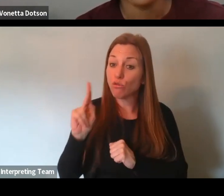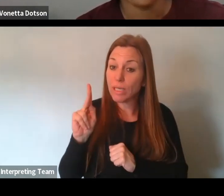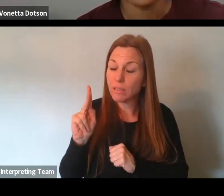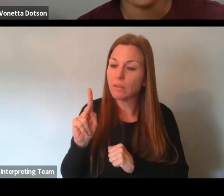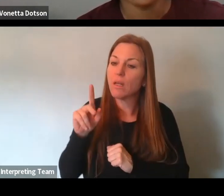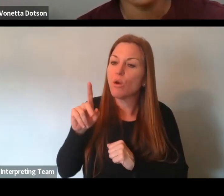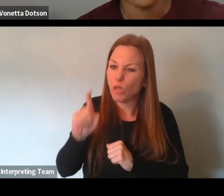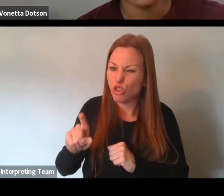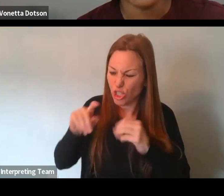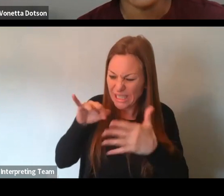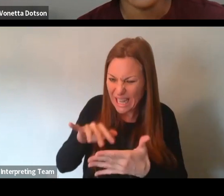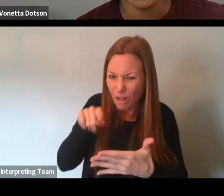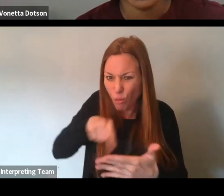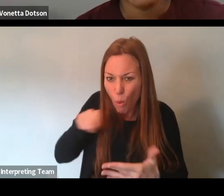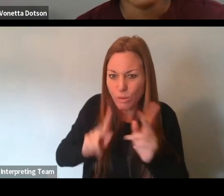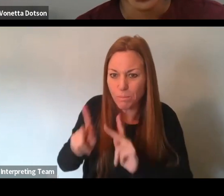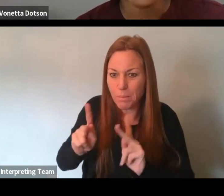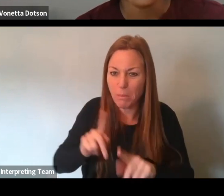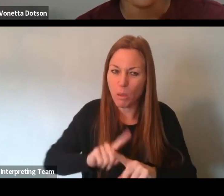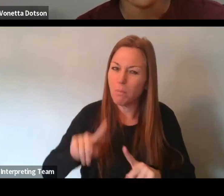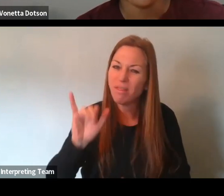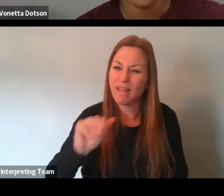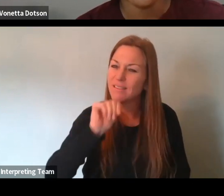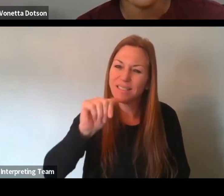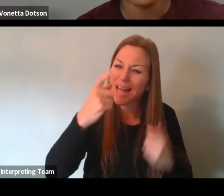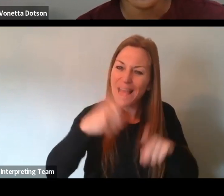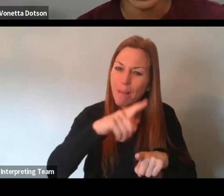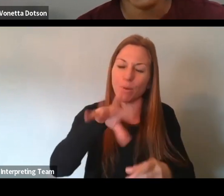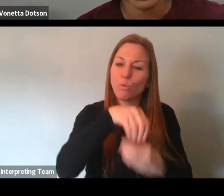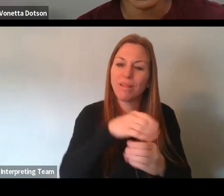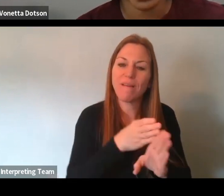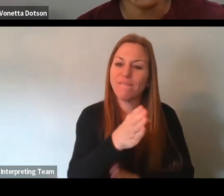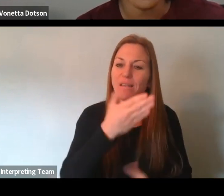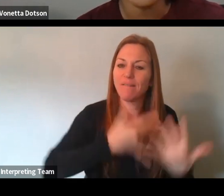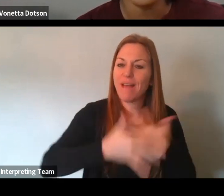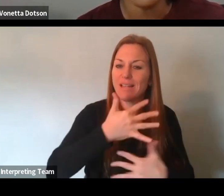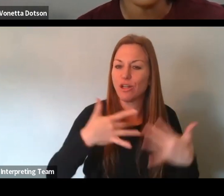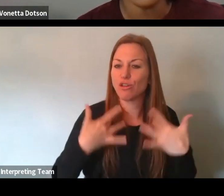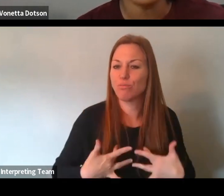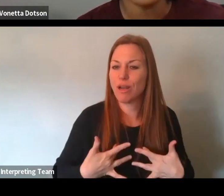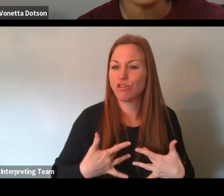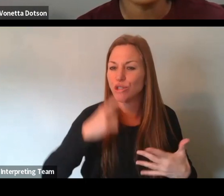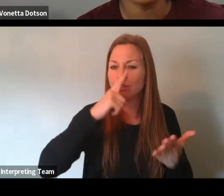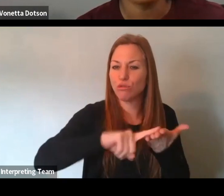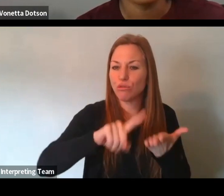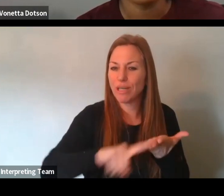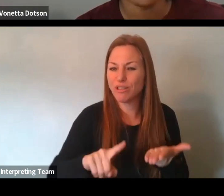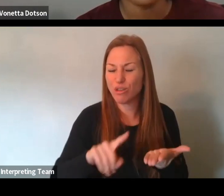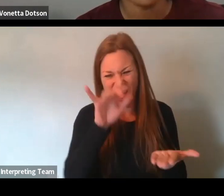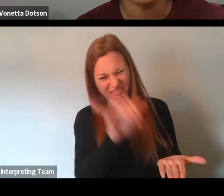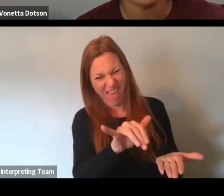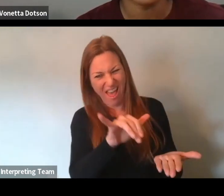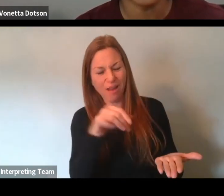change. This is particularly troubling because vascular depression seems to have a lot more